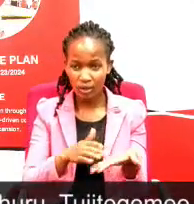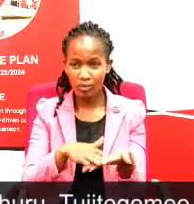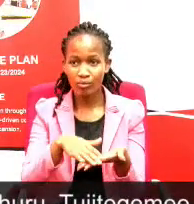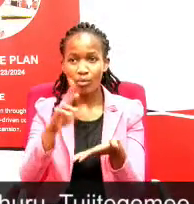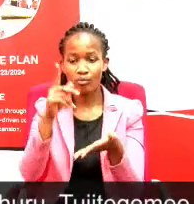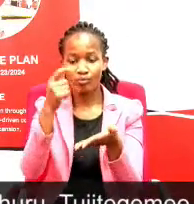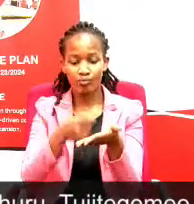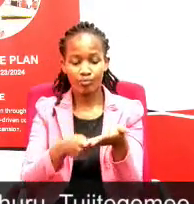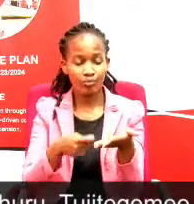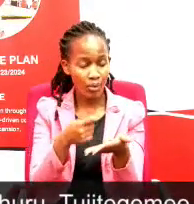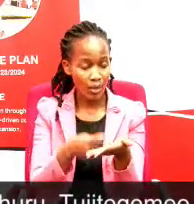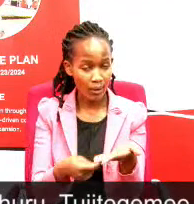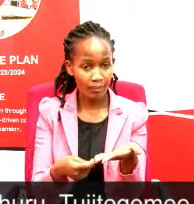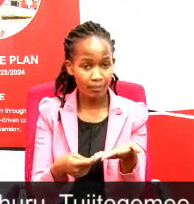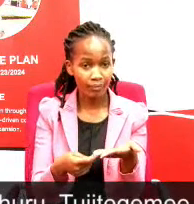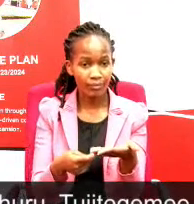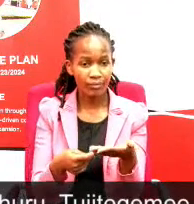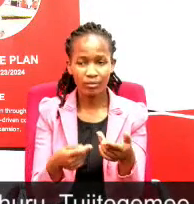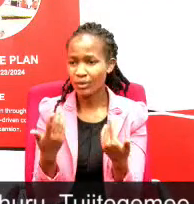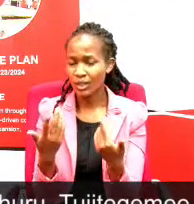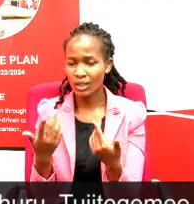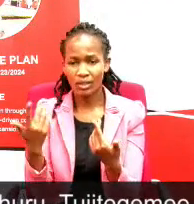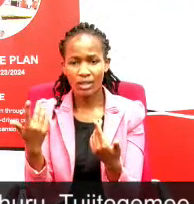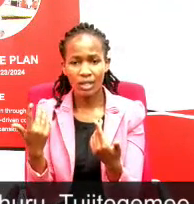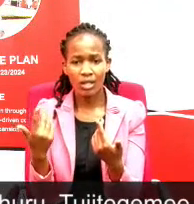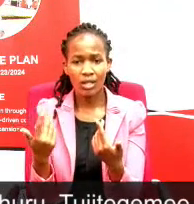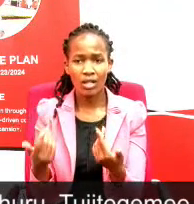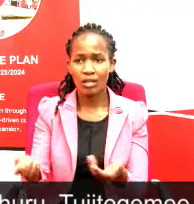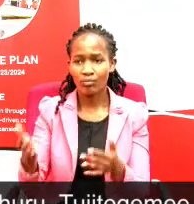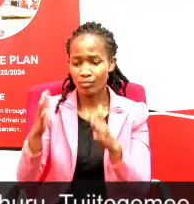through recruitment of landlords, because